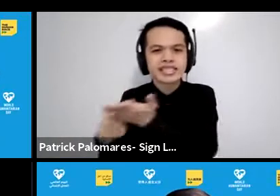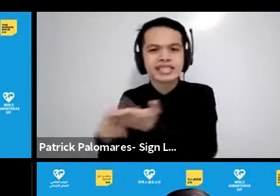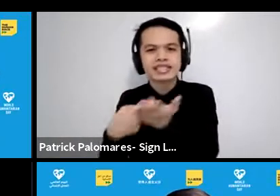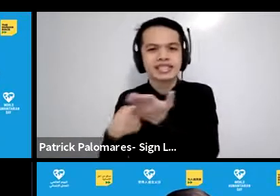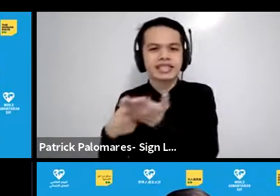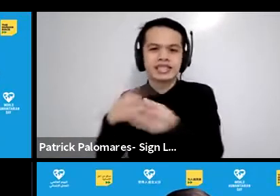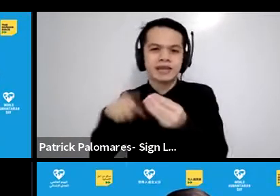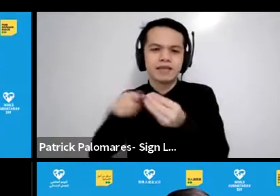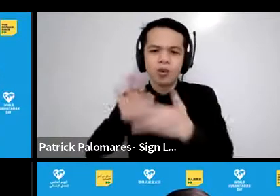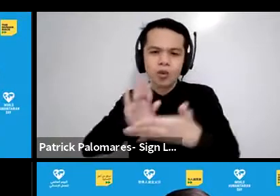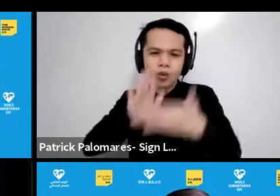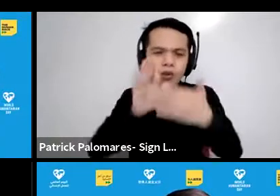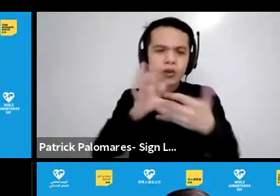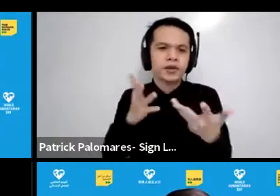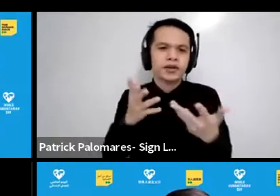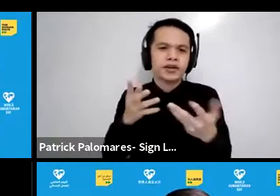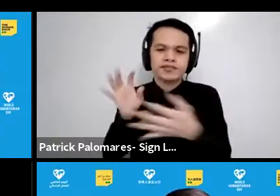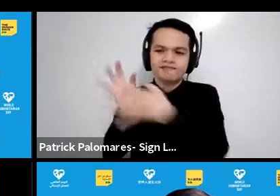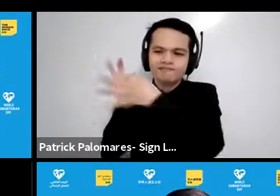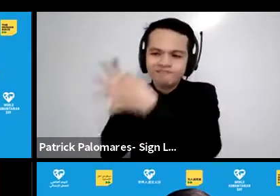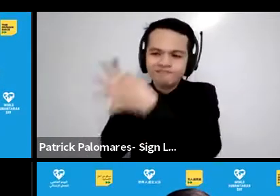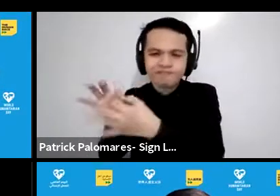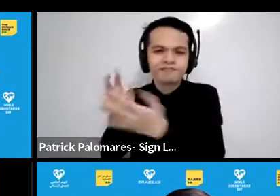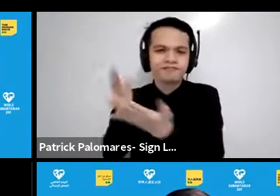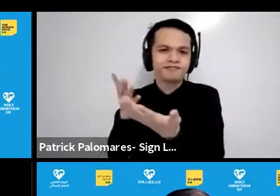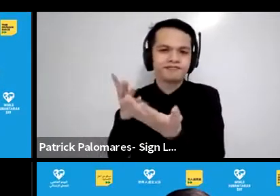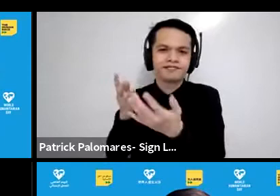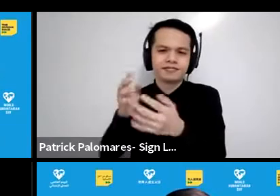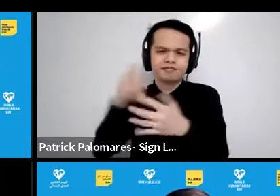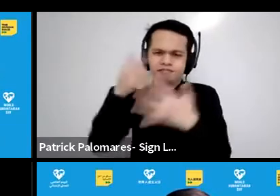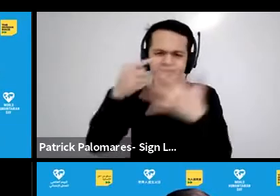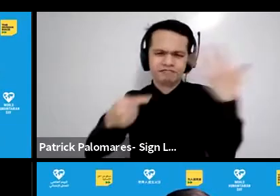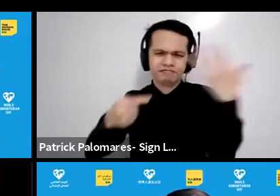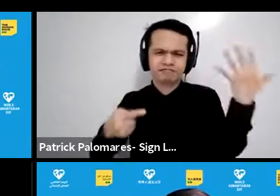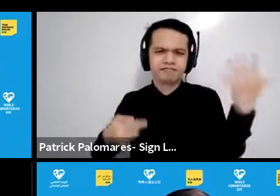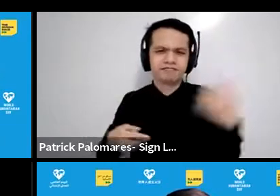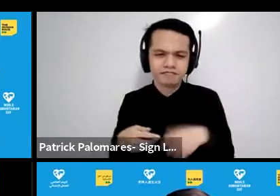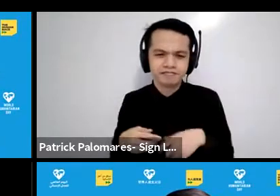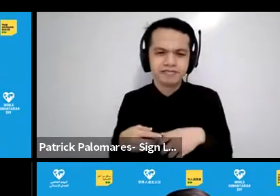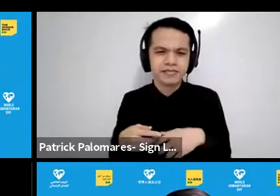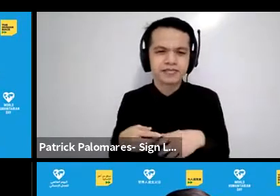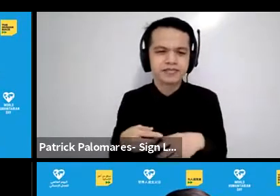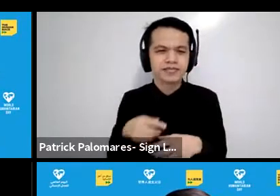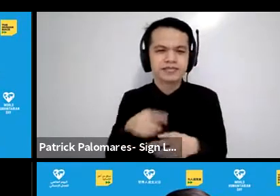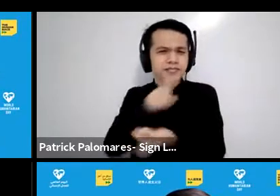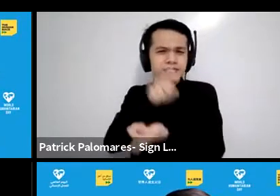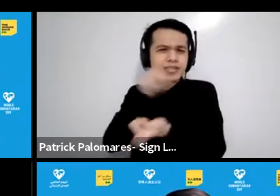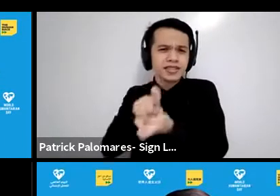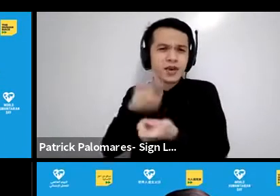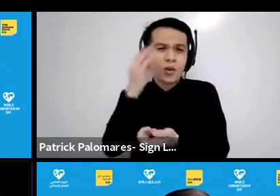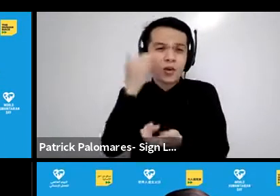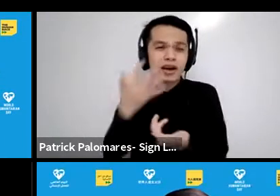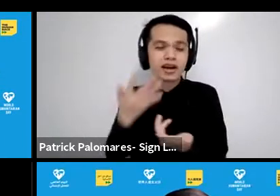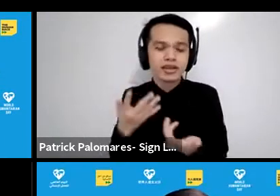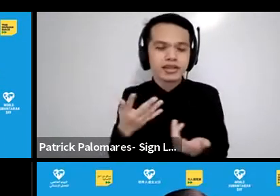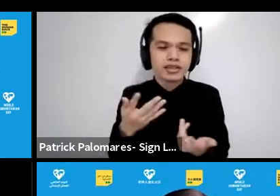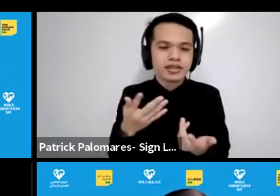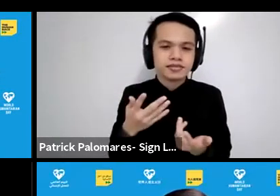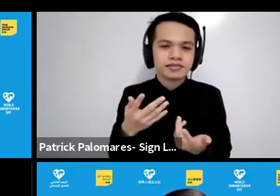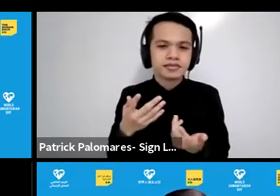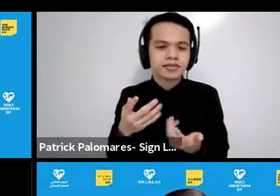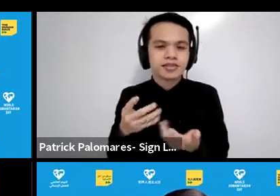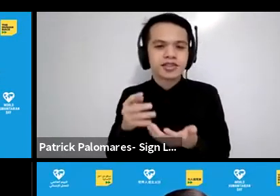about approaches, alignment, and all this. Precisely because this is the